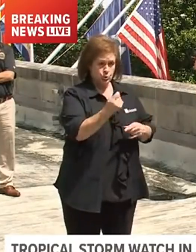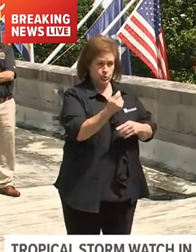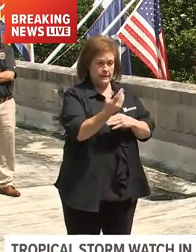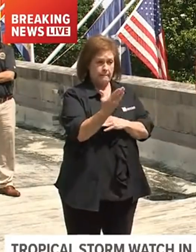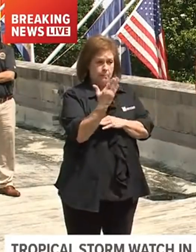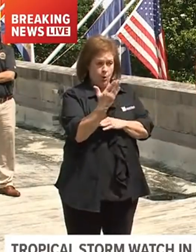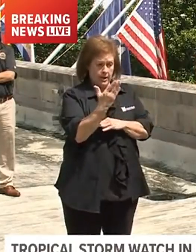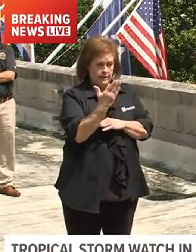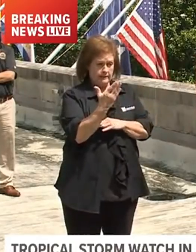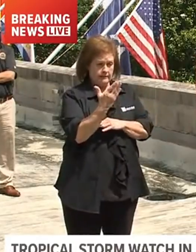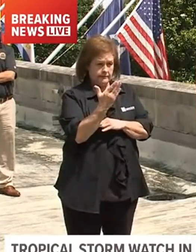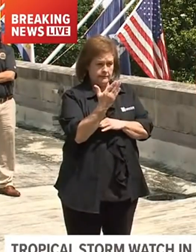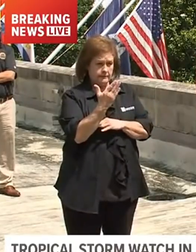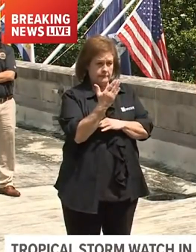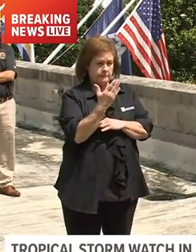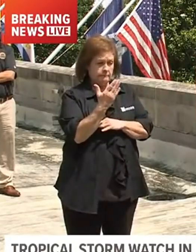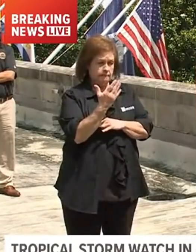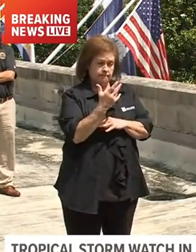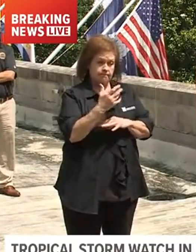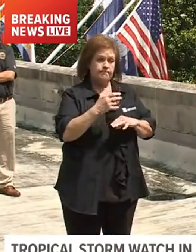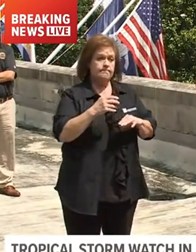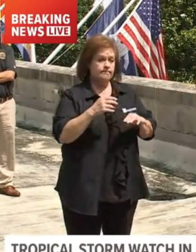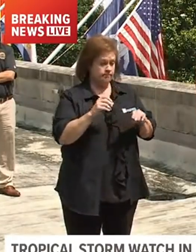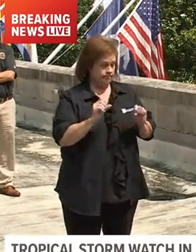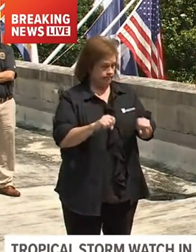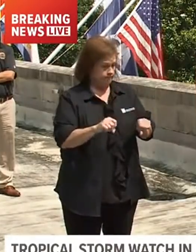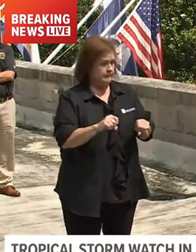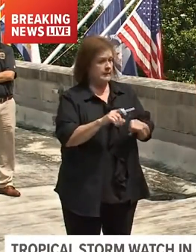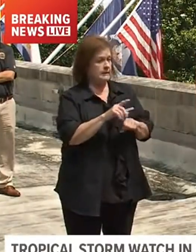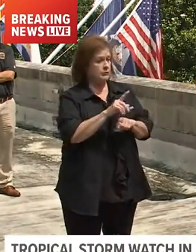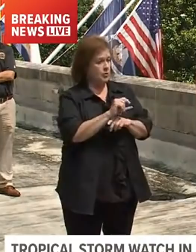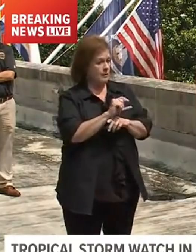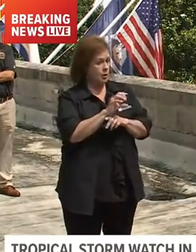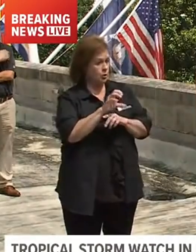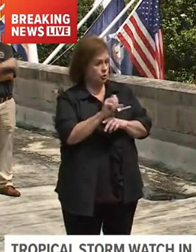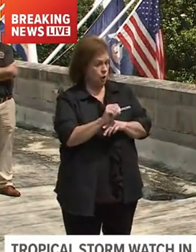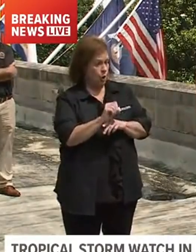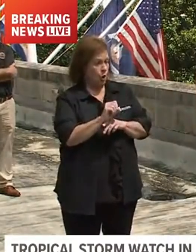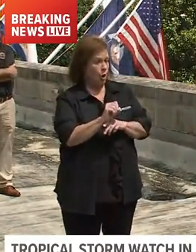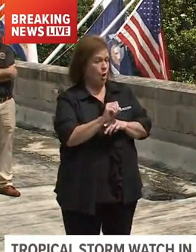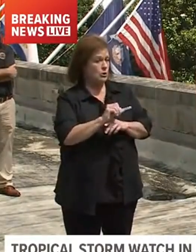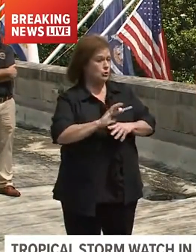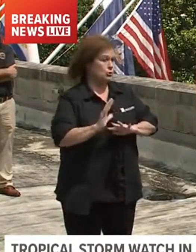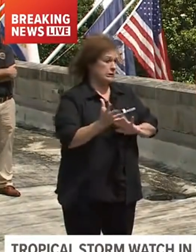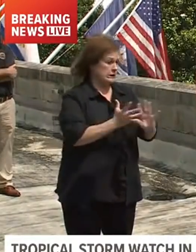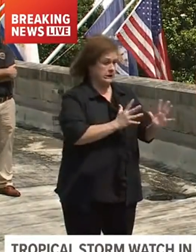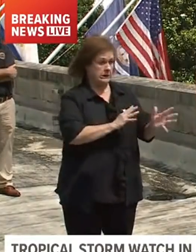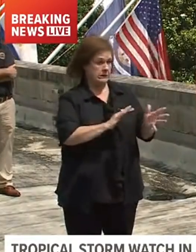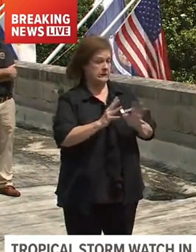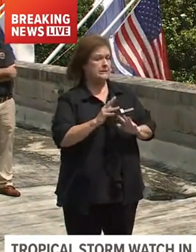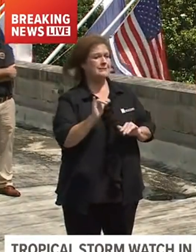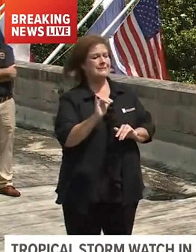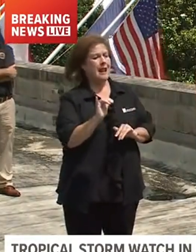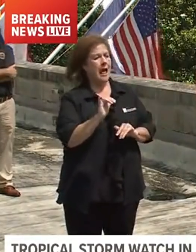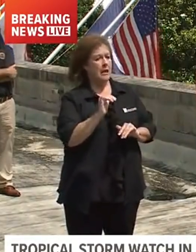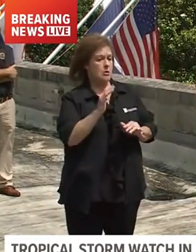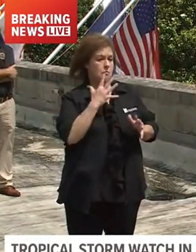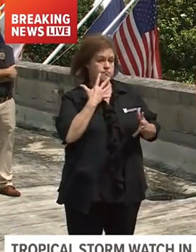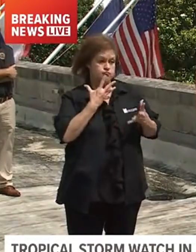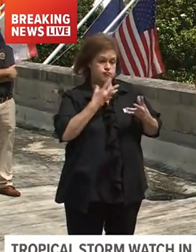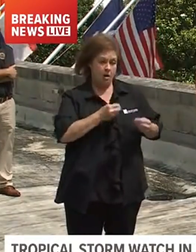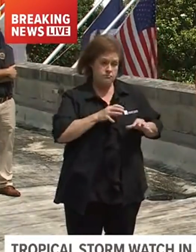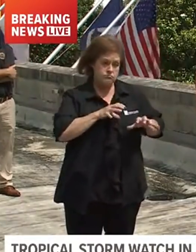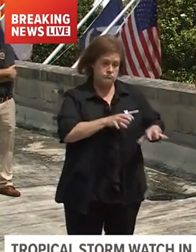morning. We could face a sustained tropical storm force of wind. So we're talking wet and